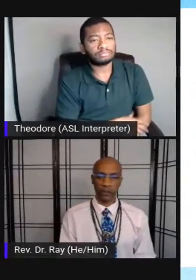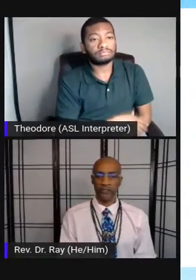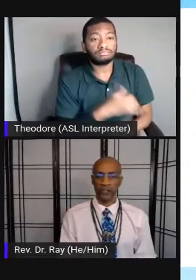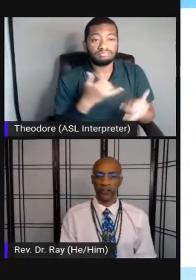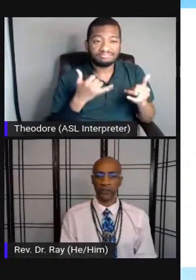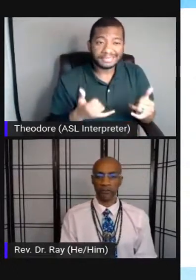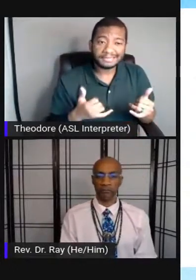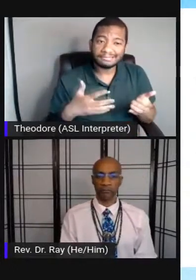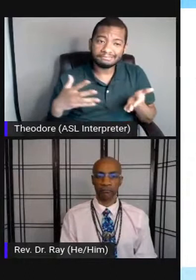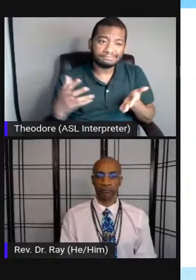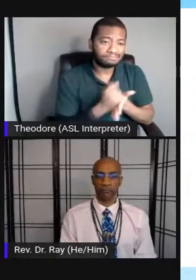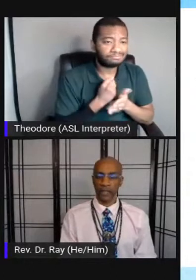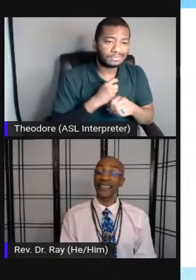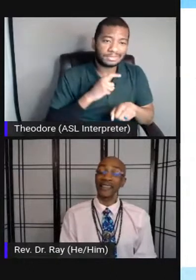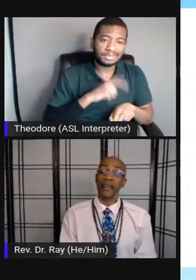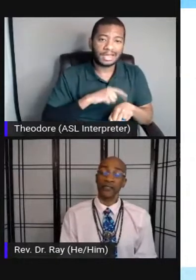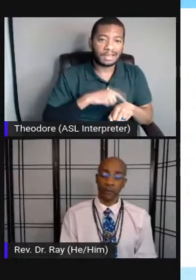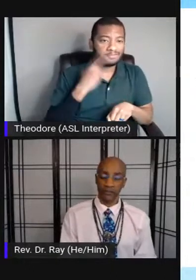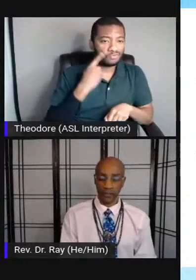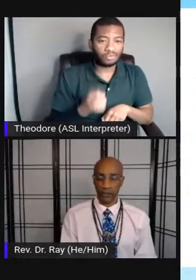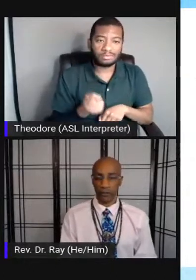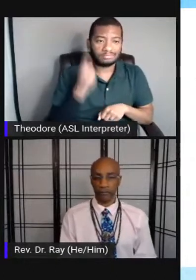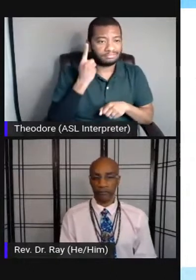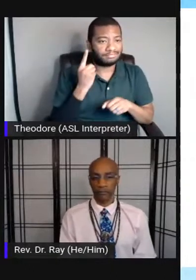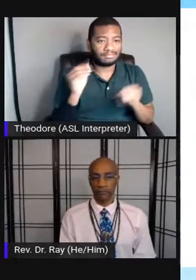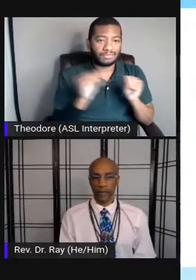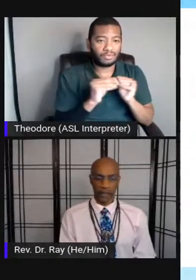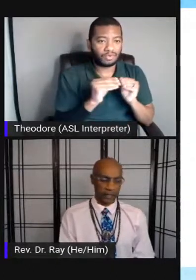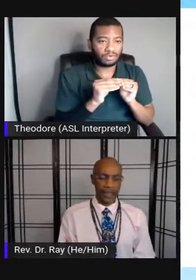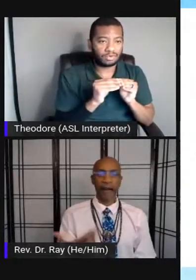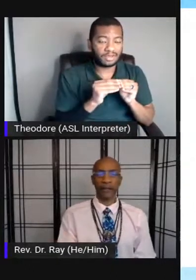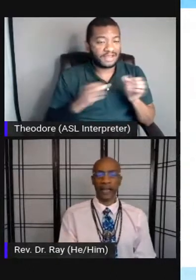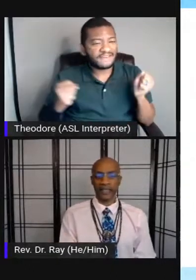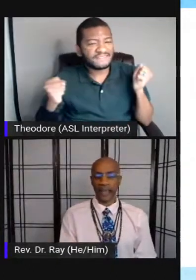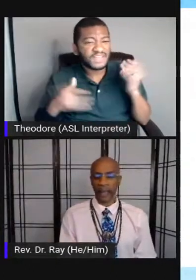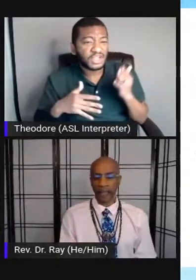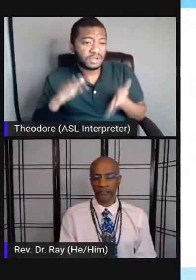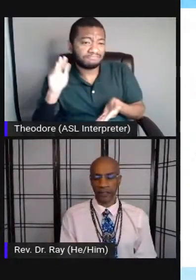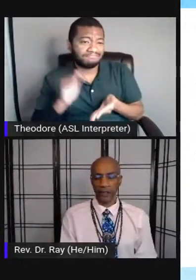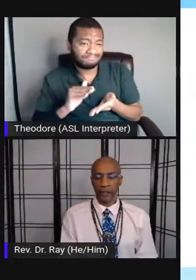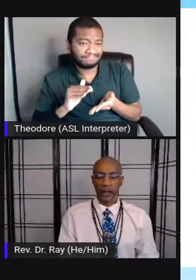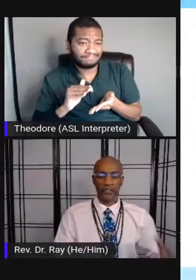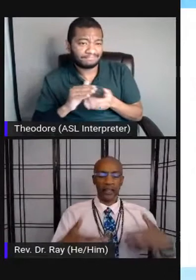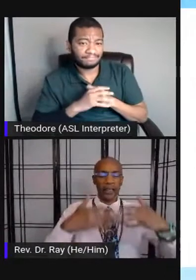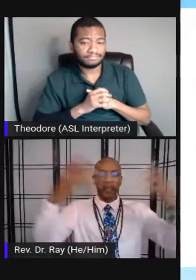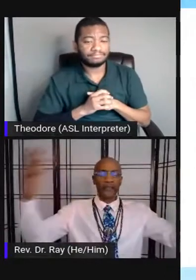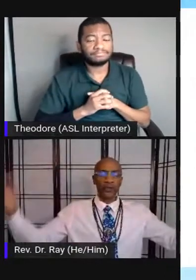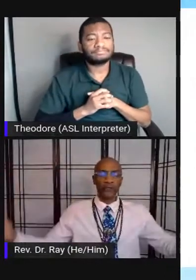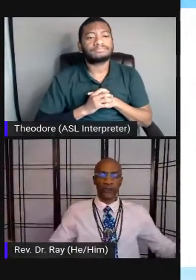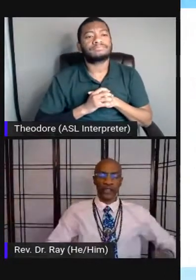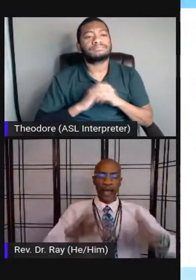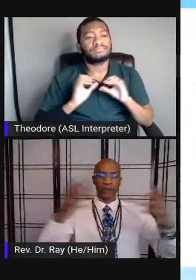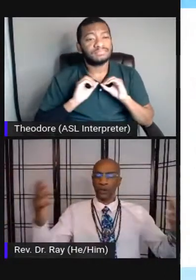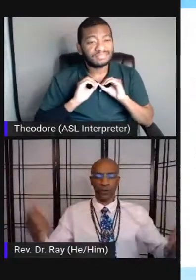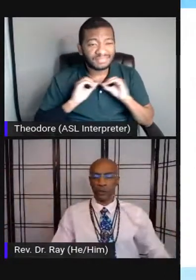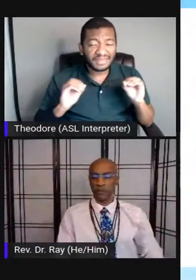Nothing should be feared. Nothing in life should be feared. And let's capitalize that life. Nothing in the